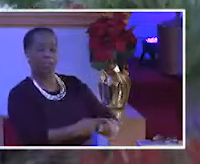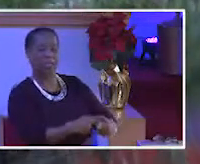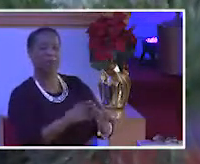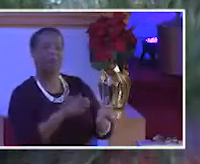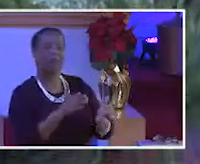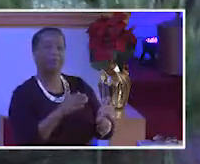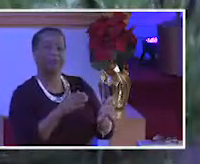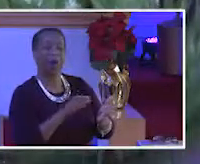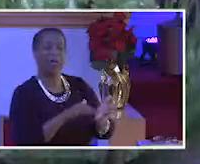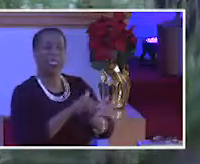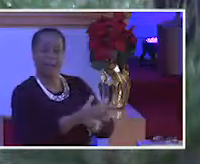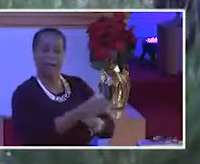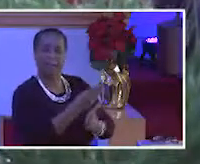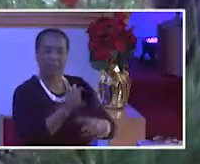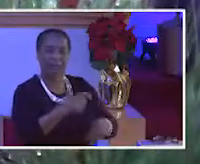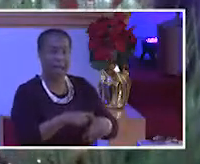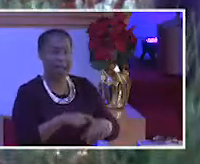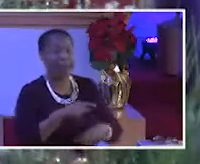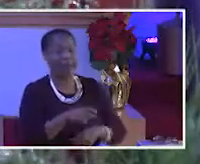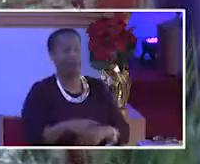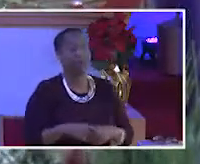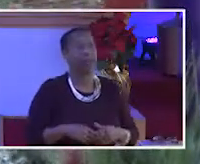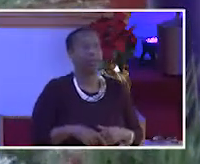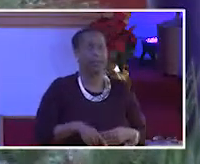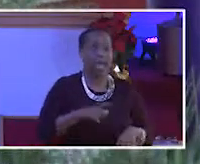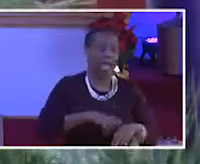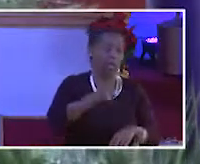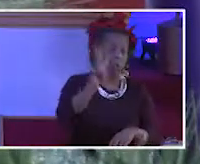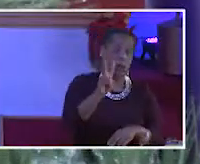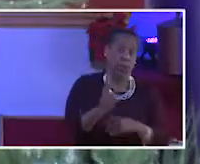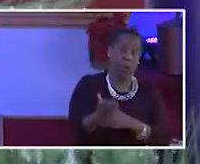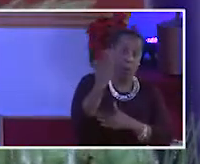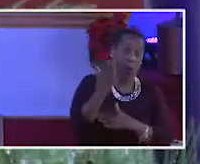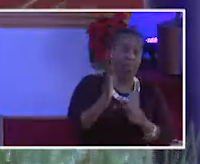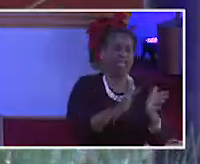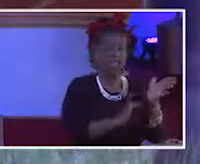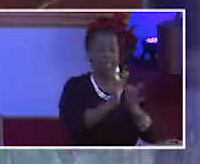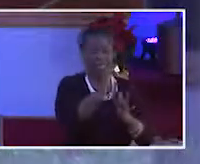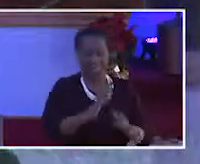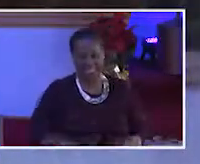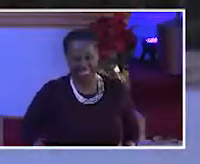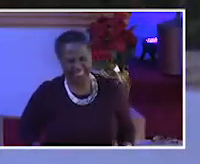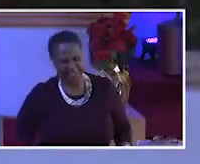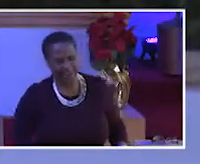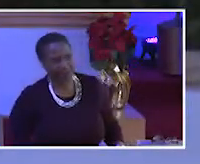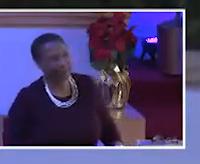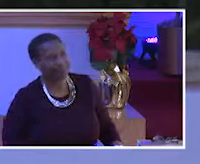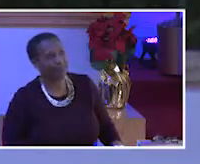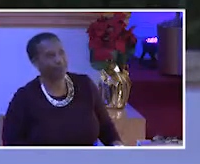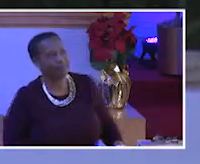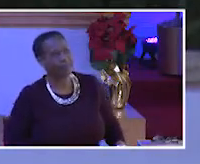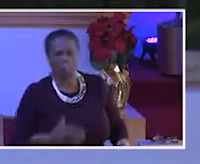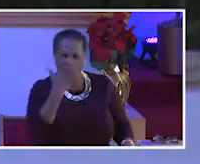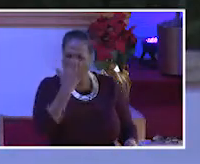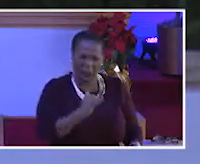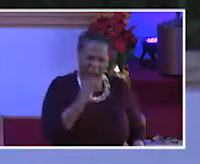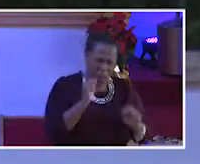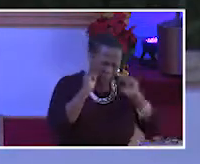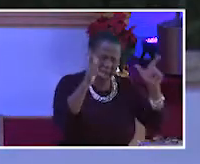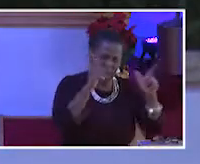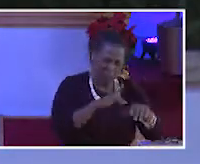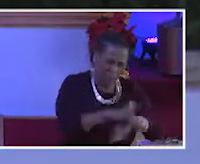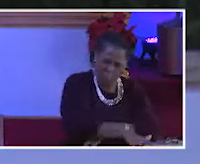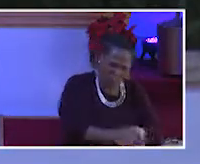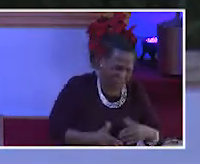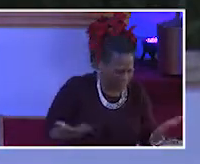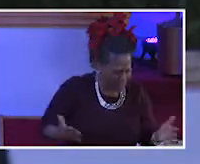numerous occasions at the 2 a.m. feeding. Jesus, why you gotta get up so